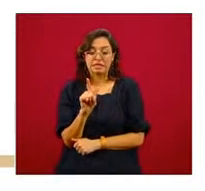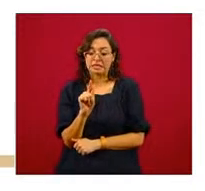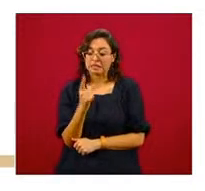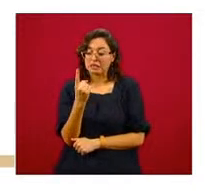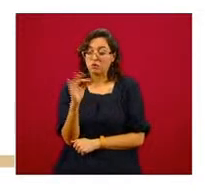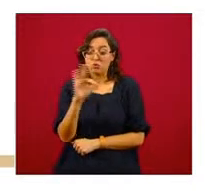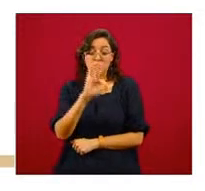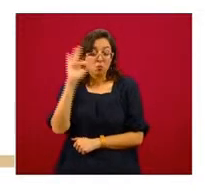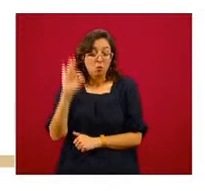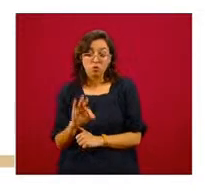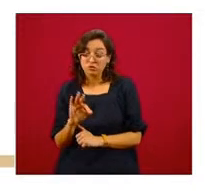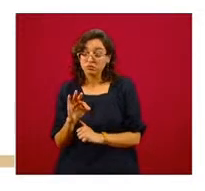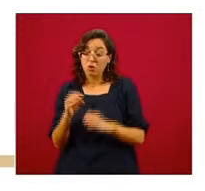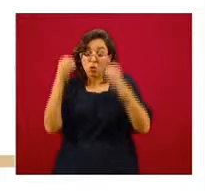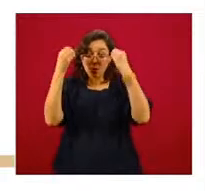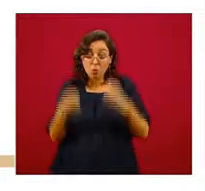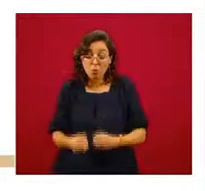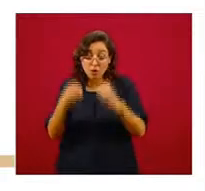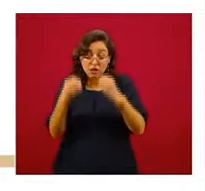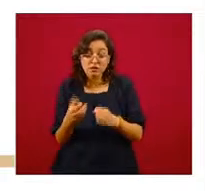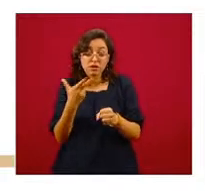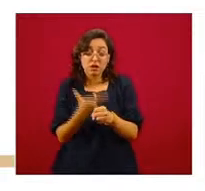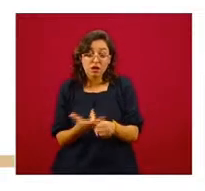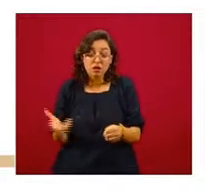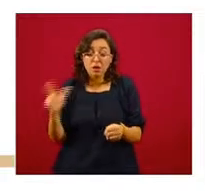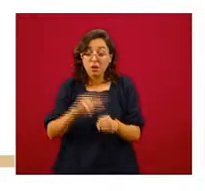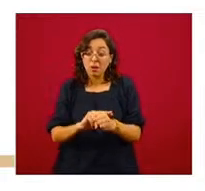orange, but since hospital